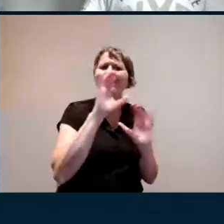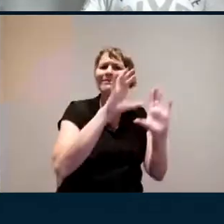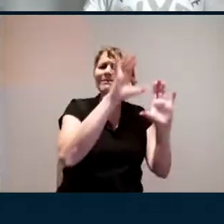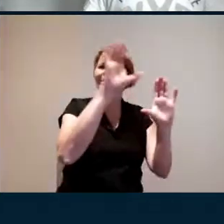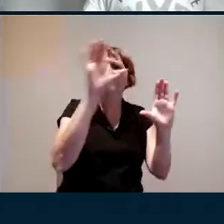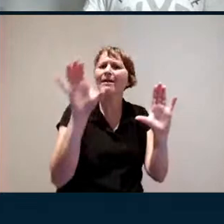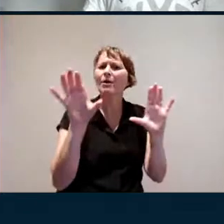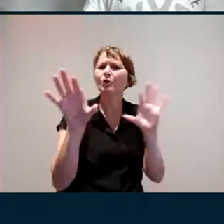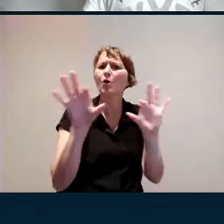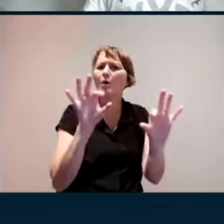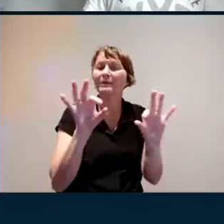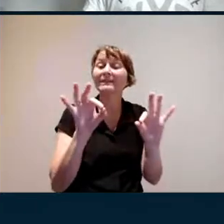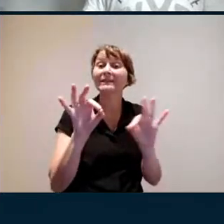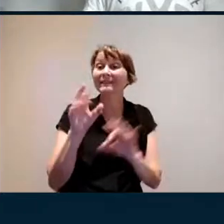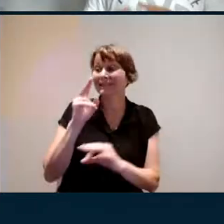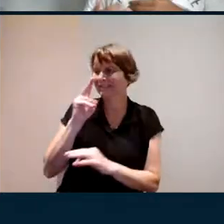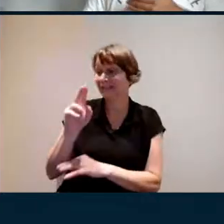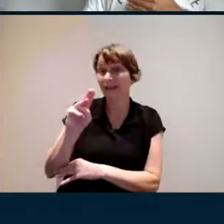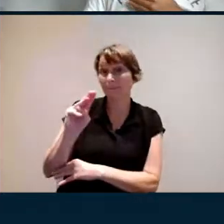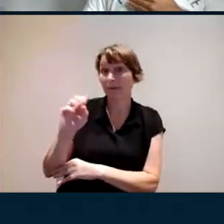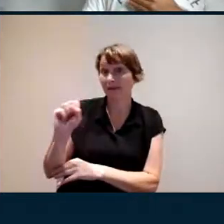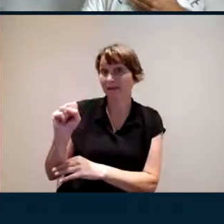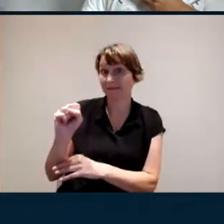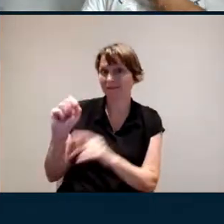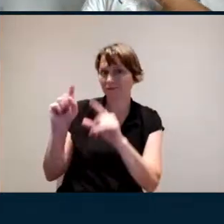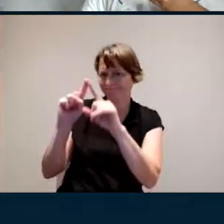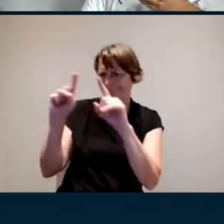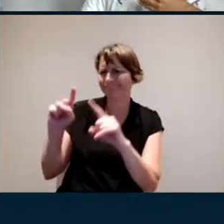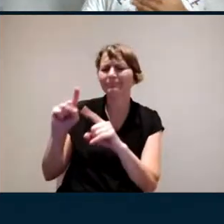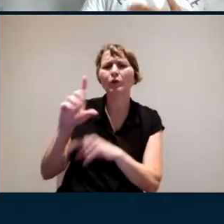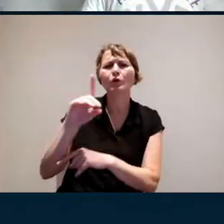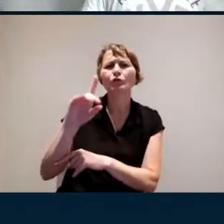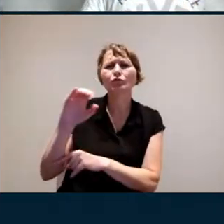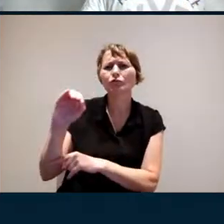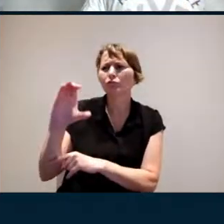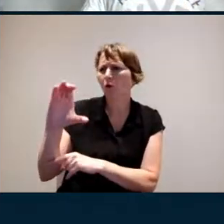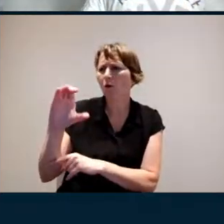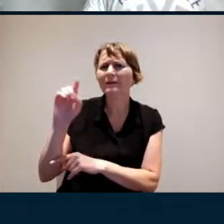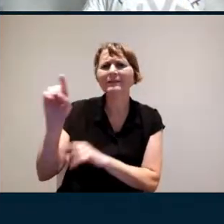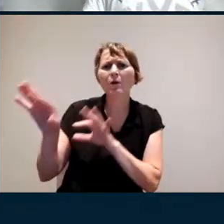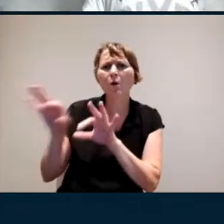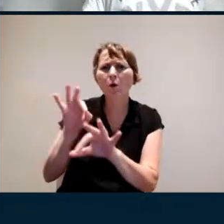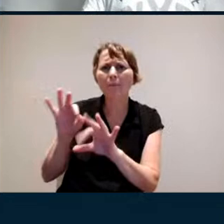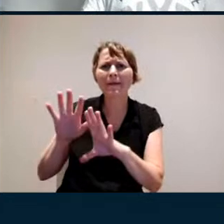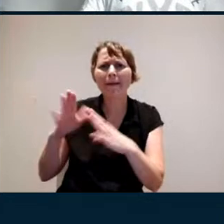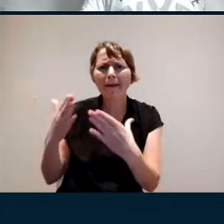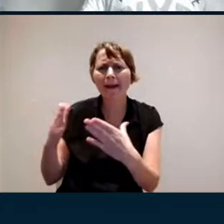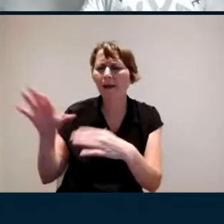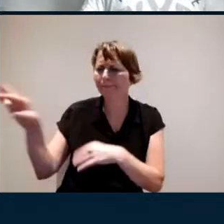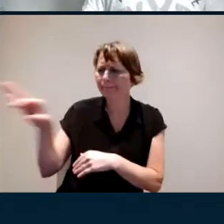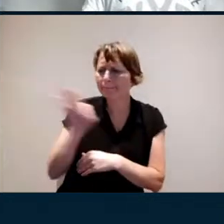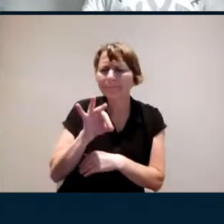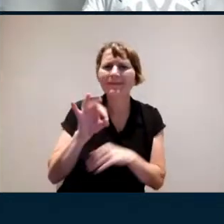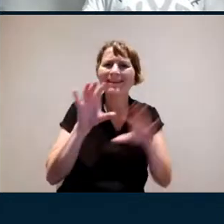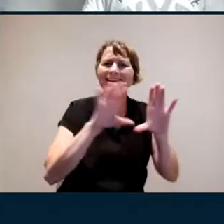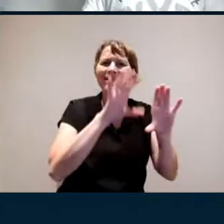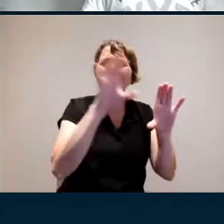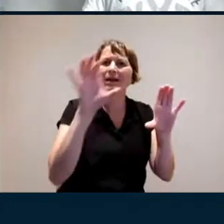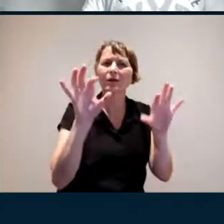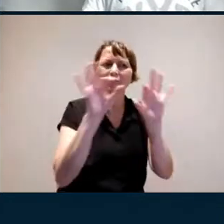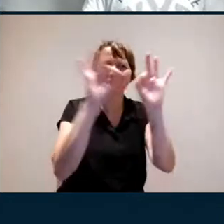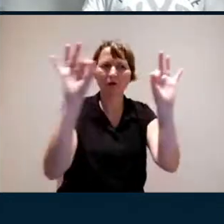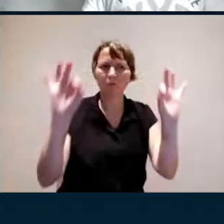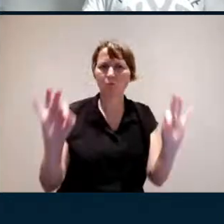see details about well-architected and cloud adoption framework. So to be in a